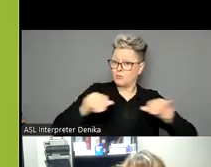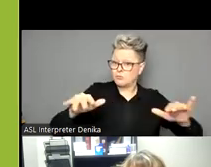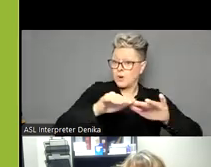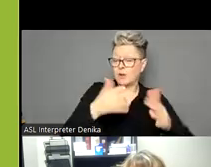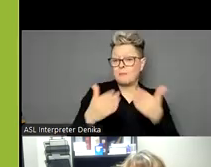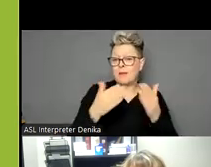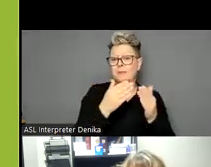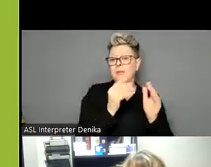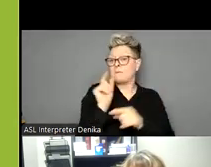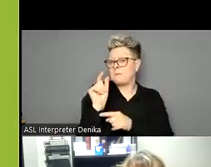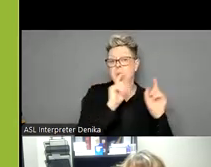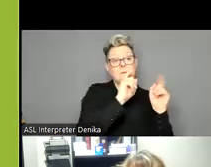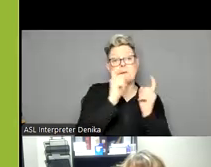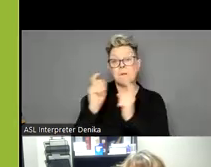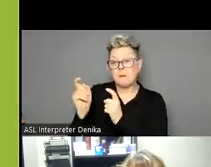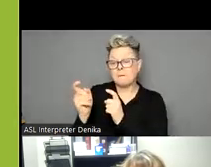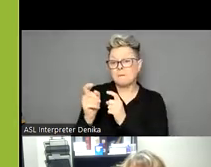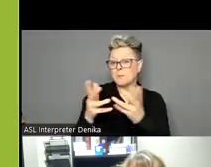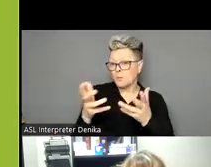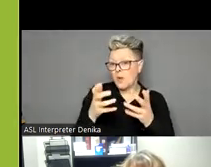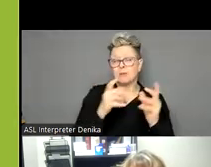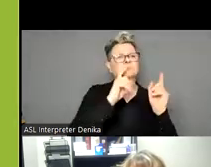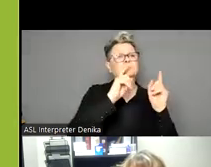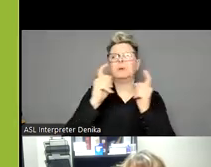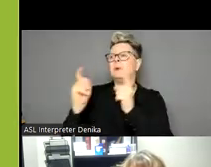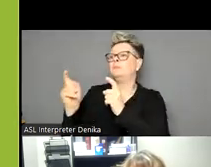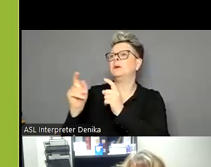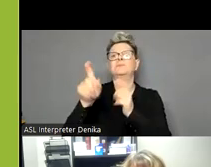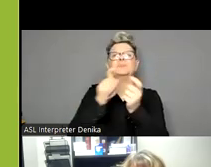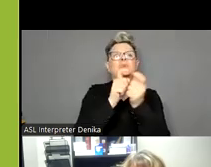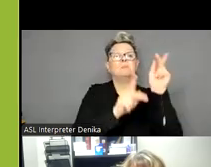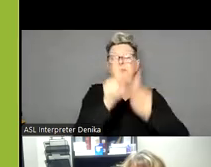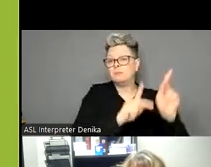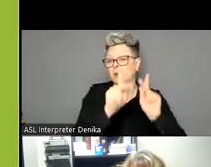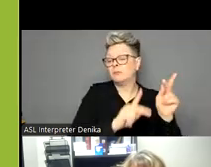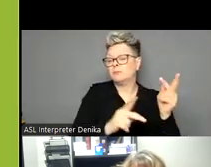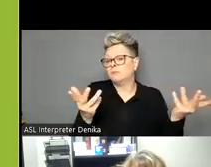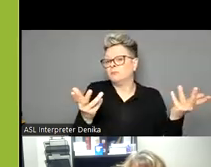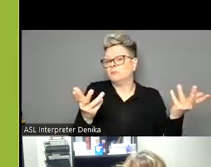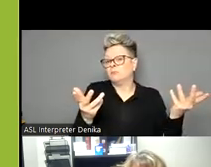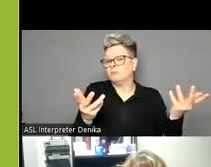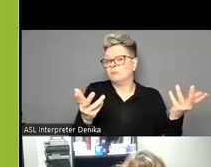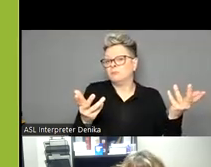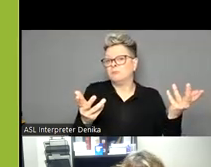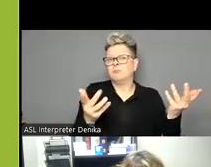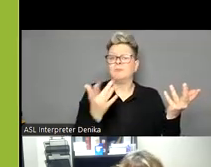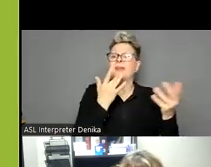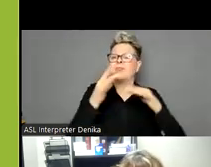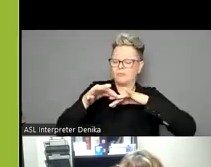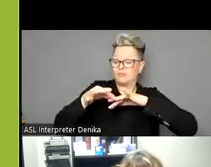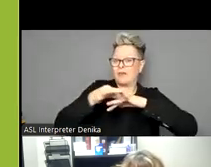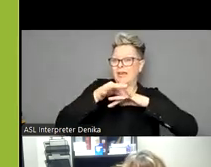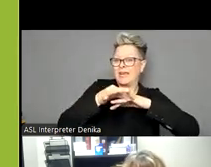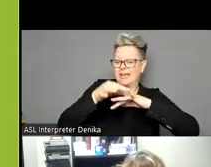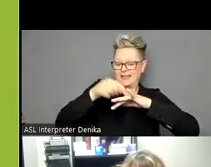gifts that you want to distribute to certain people, maybe a favorite ring to a particular